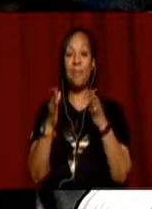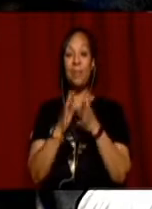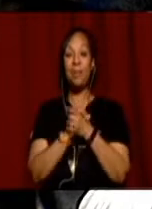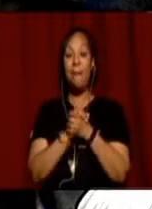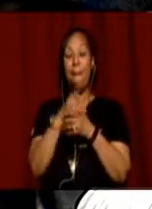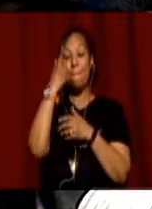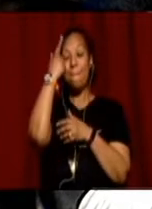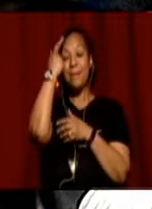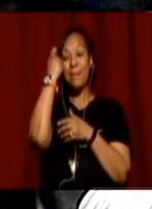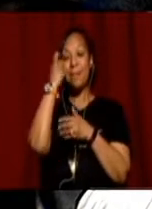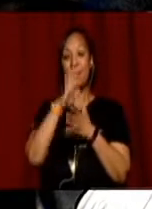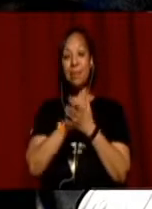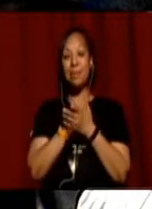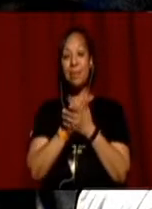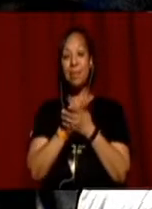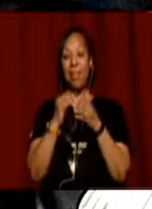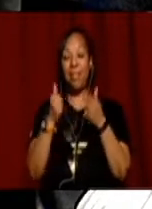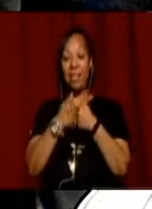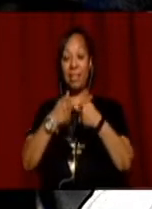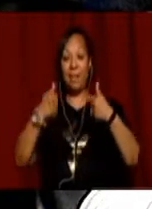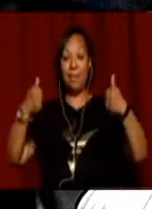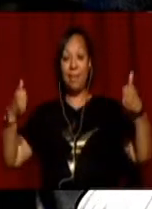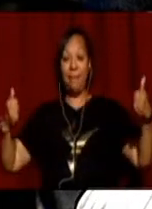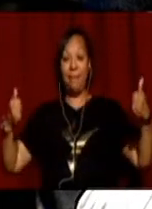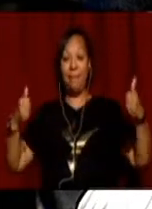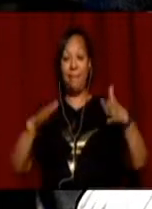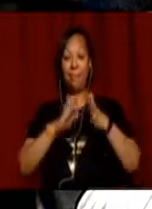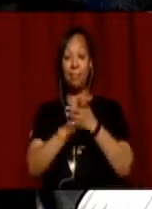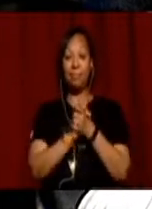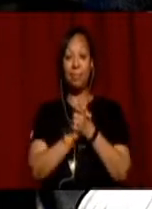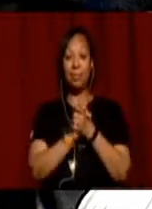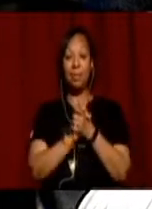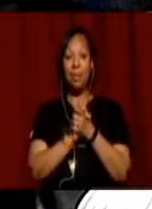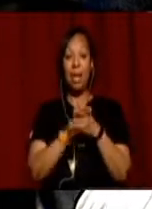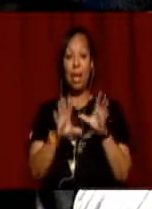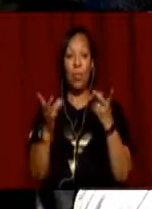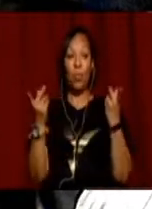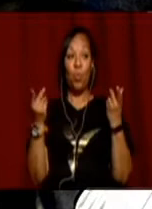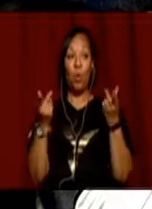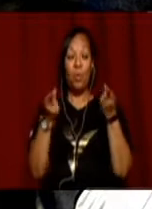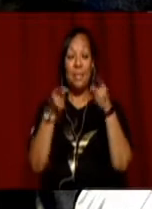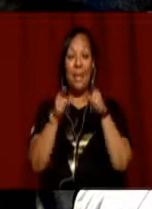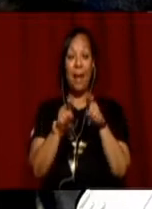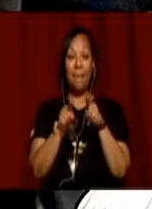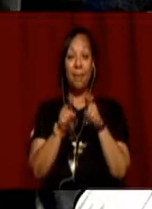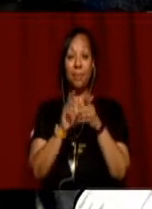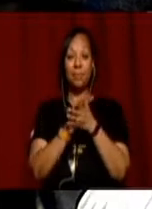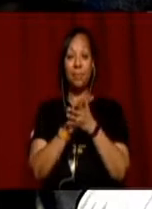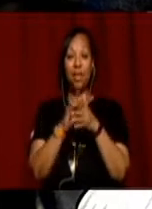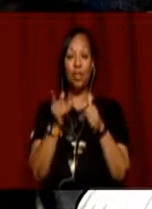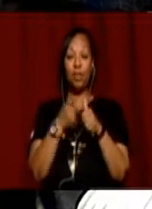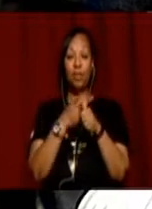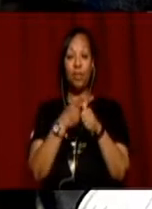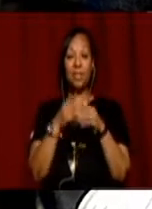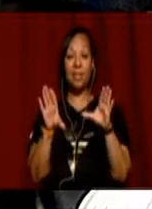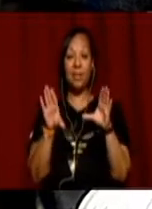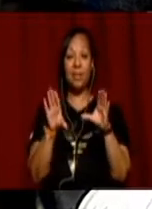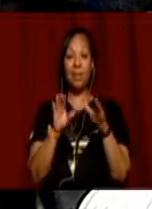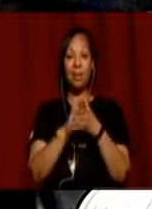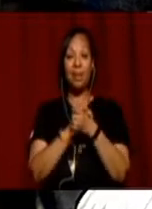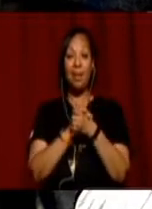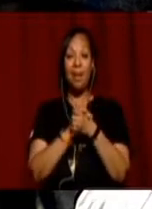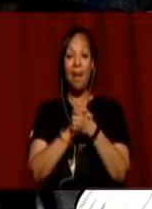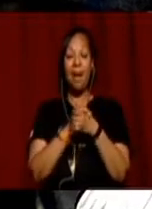something because there was a gap, there was a chasm in what was happening. So ultimately, the first thing that I did was I had